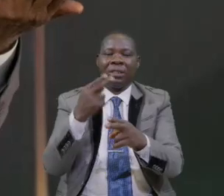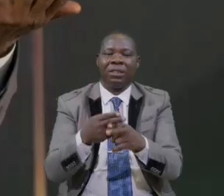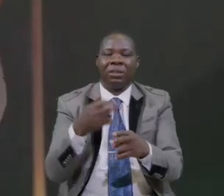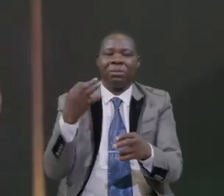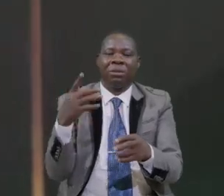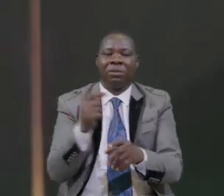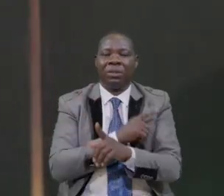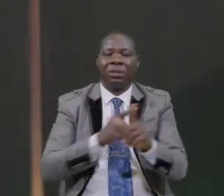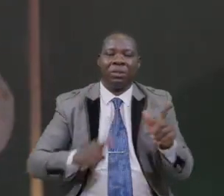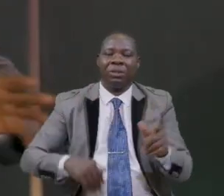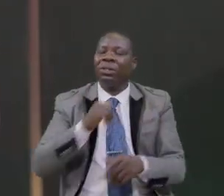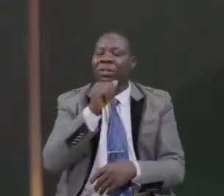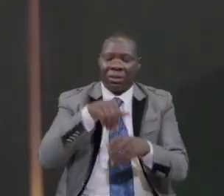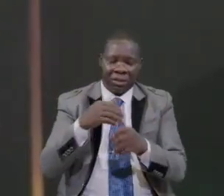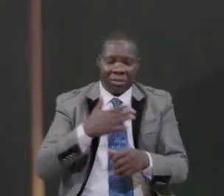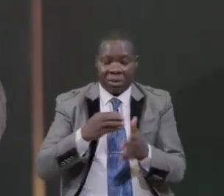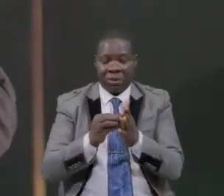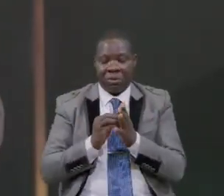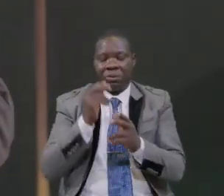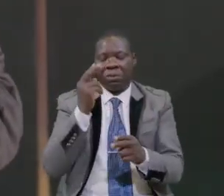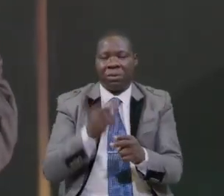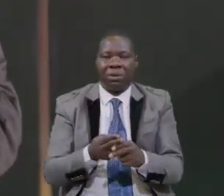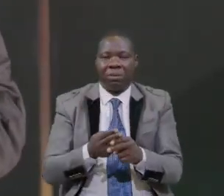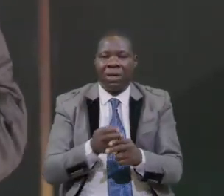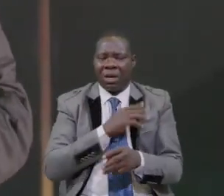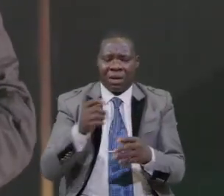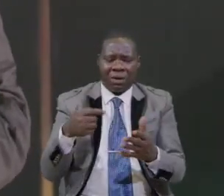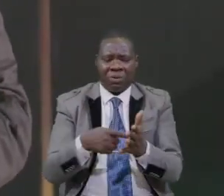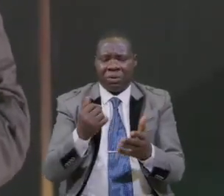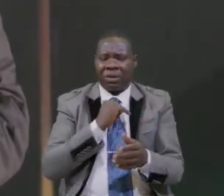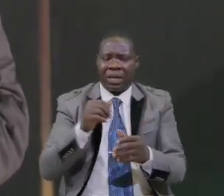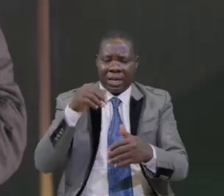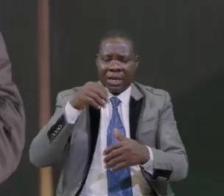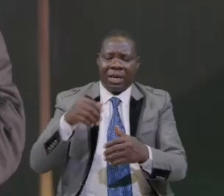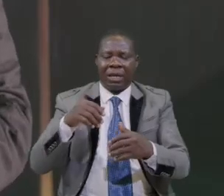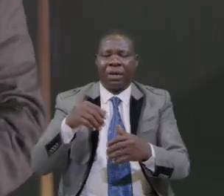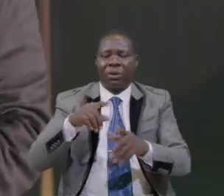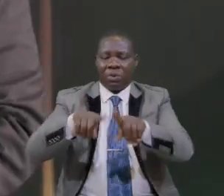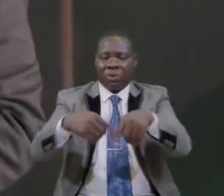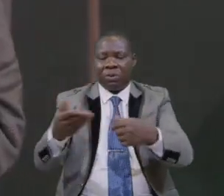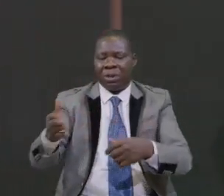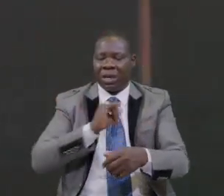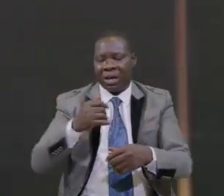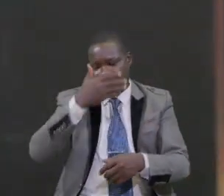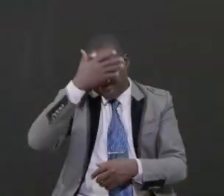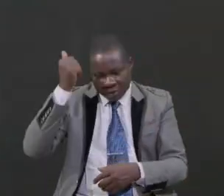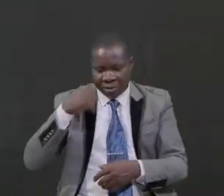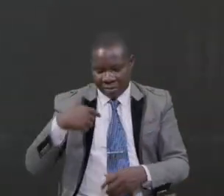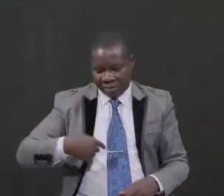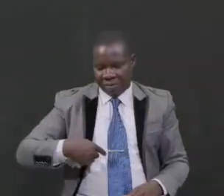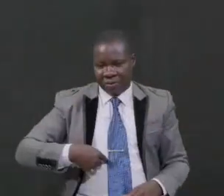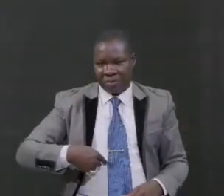my name. And once I got there, I forgot stomach. Yeah.